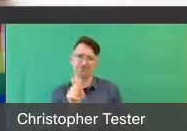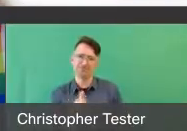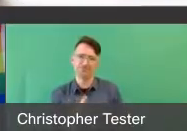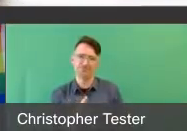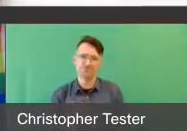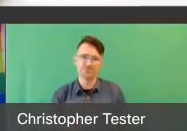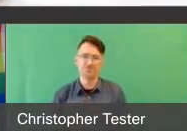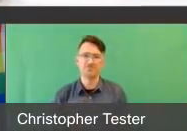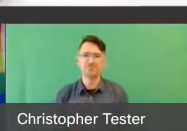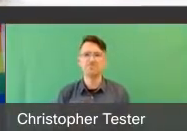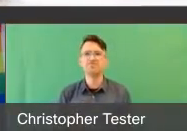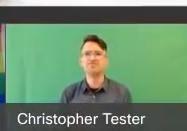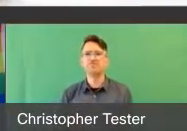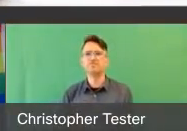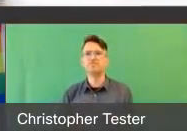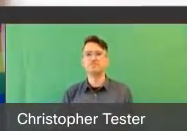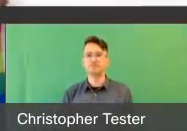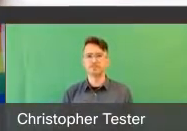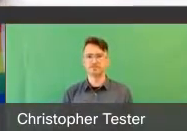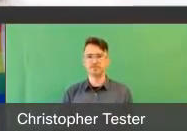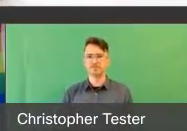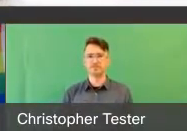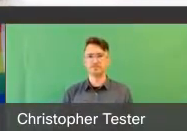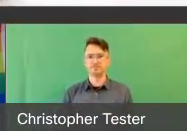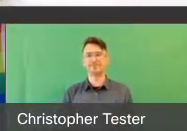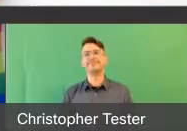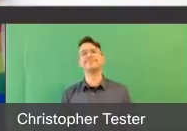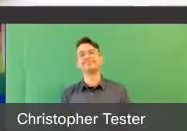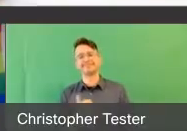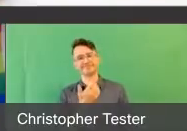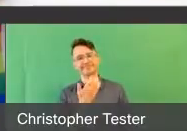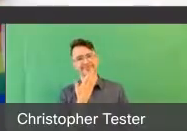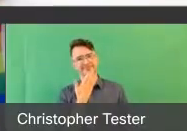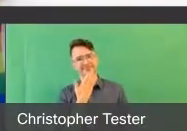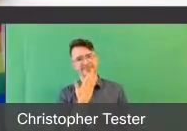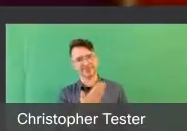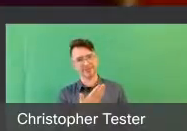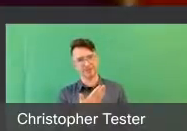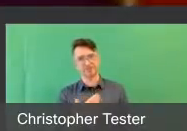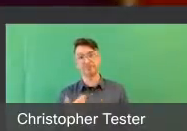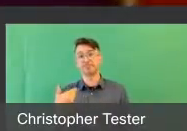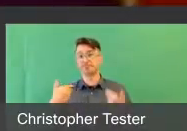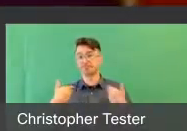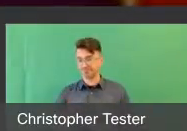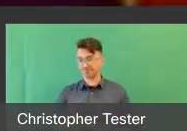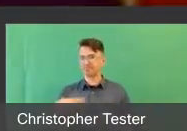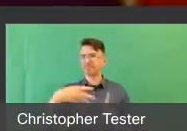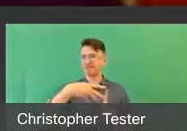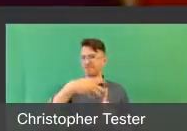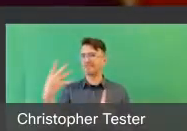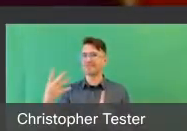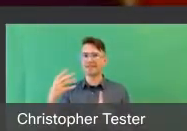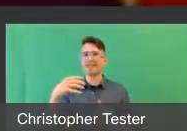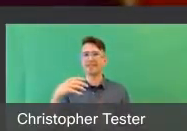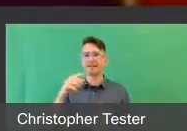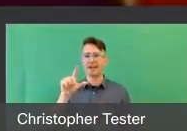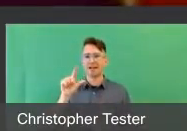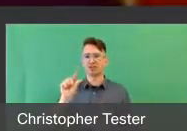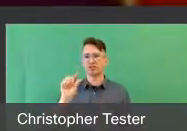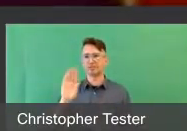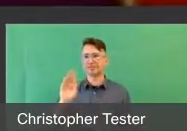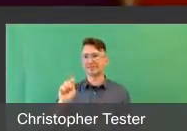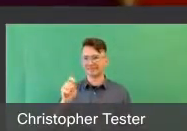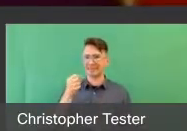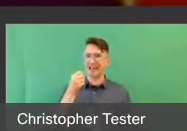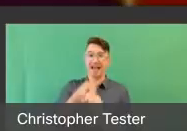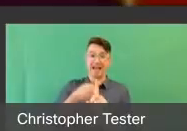Thank you so much, Your Majesty. As an LGBT activist and a young person, I know how important allyship is. COVID-19 has not